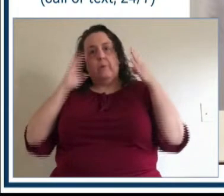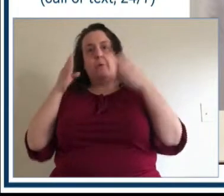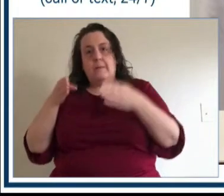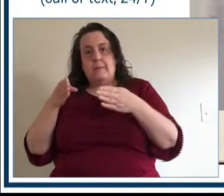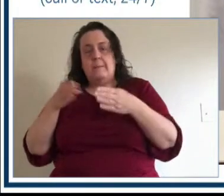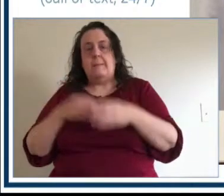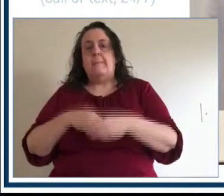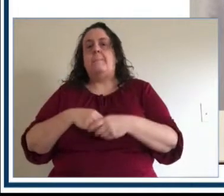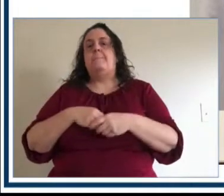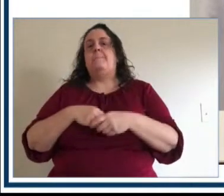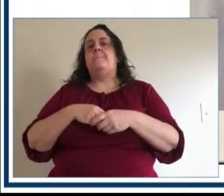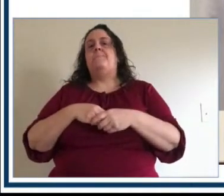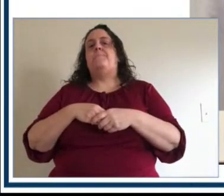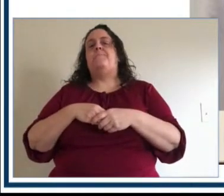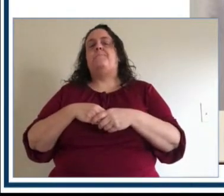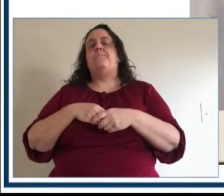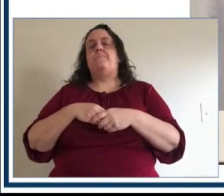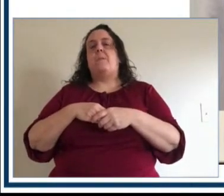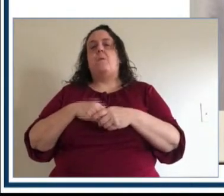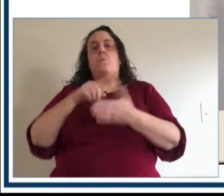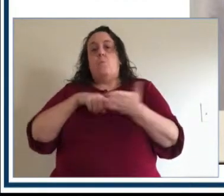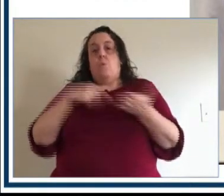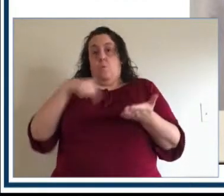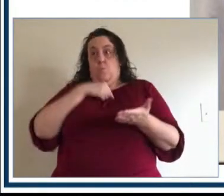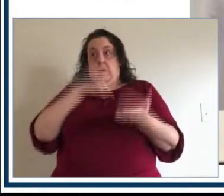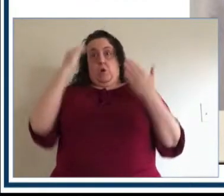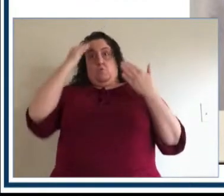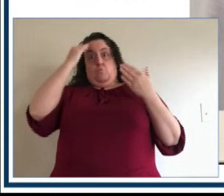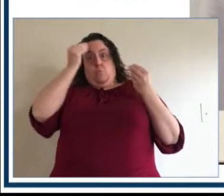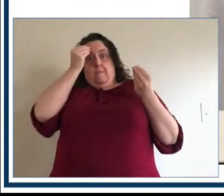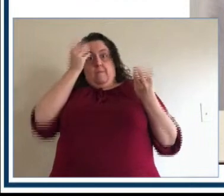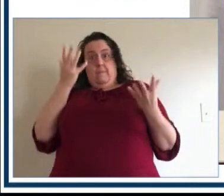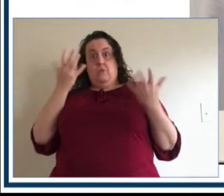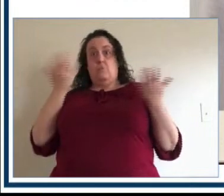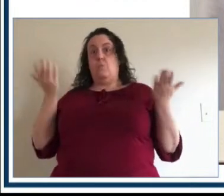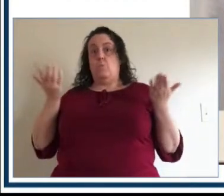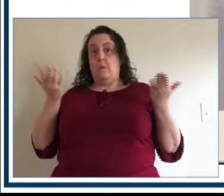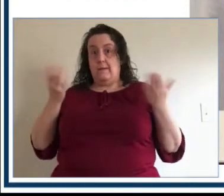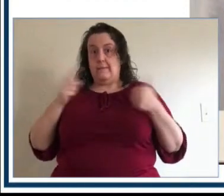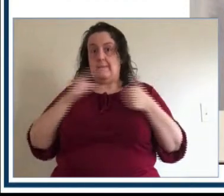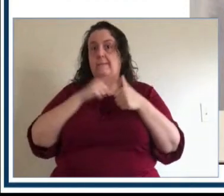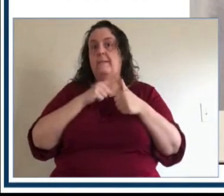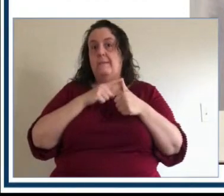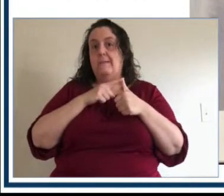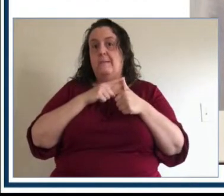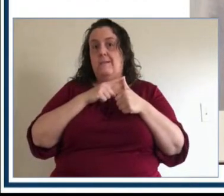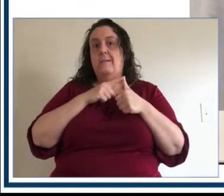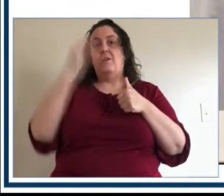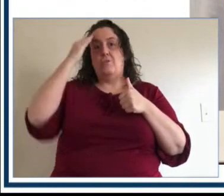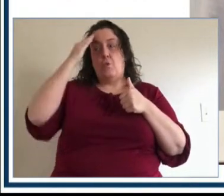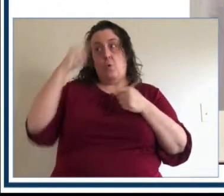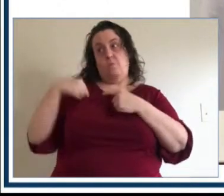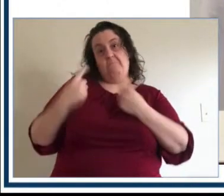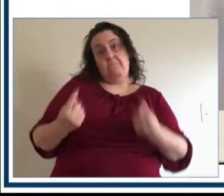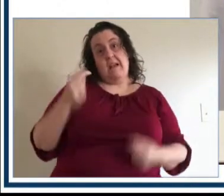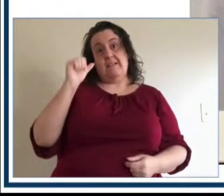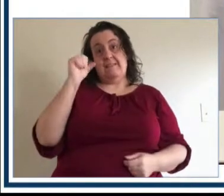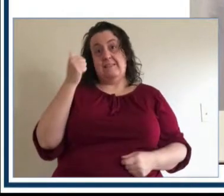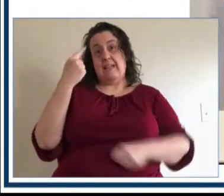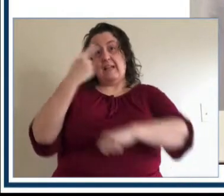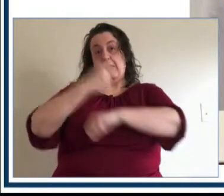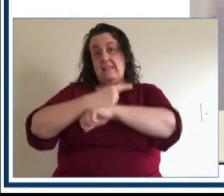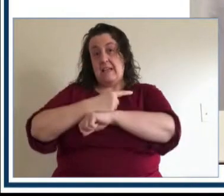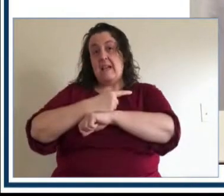facts. Here's what we know. The first thing we know the last 10 days or so have shown that